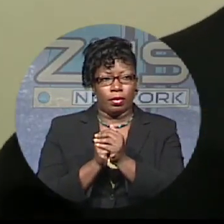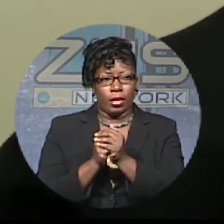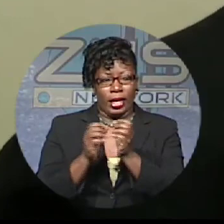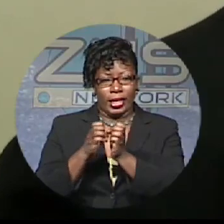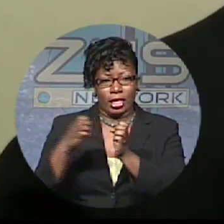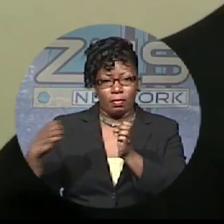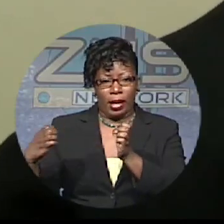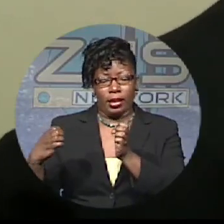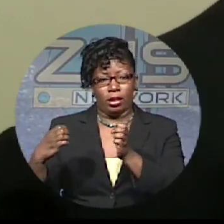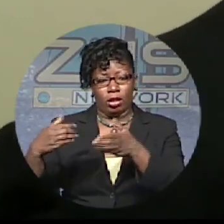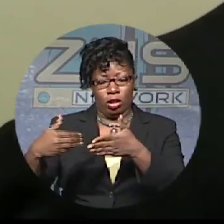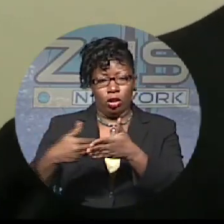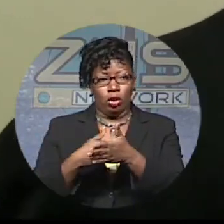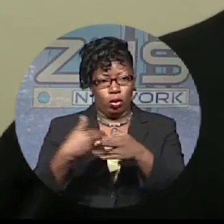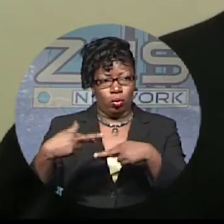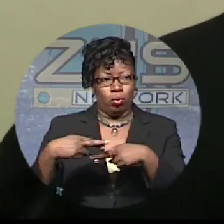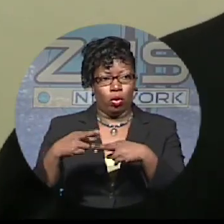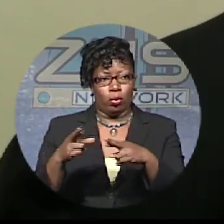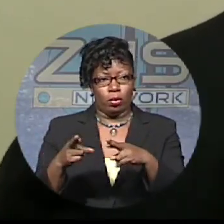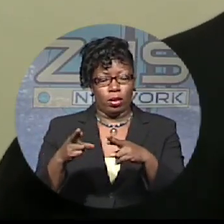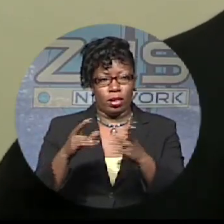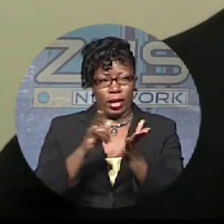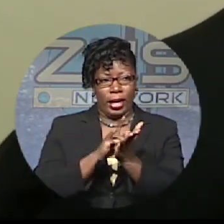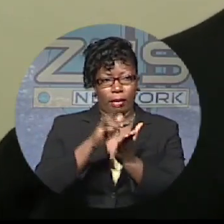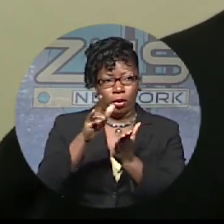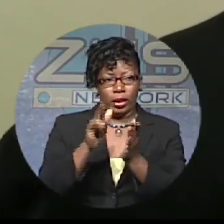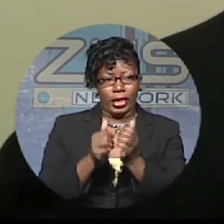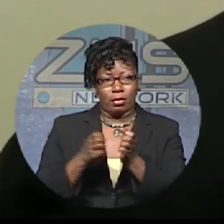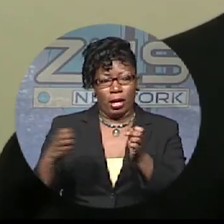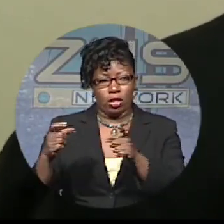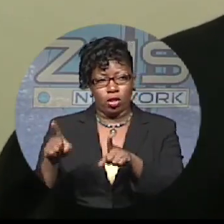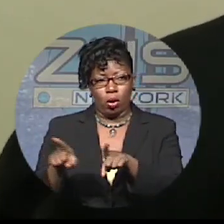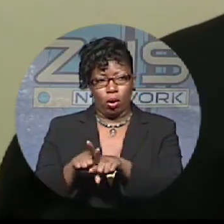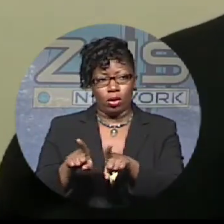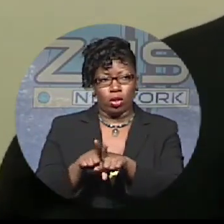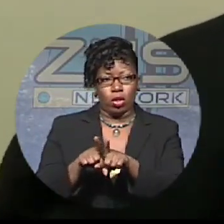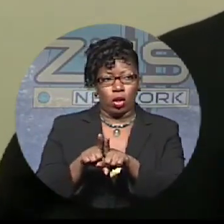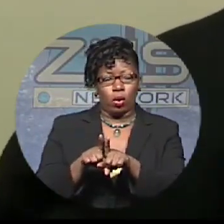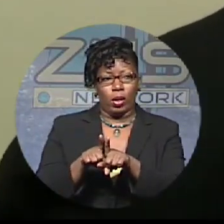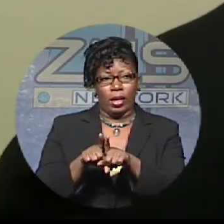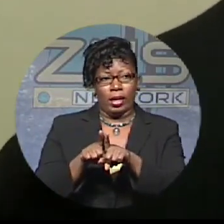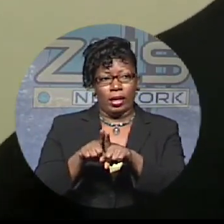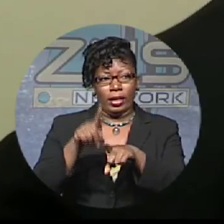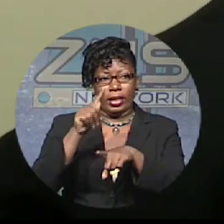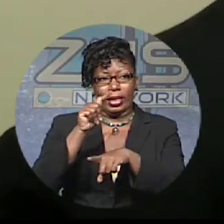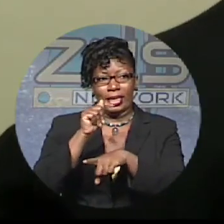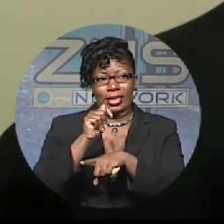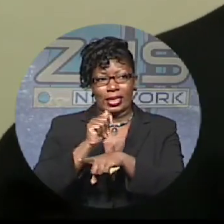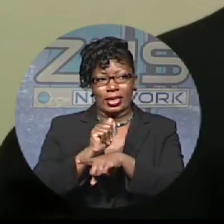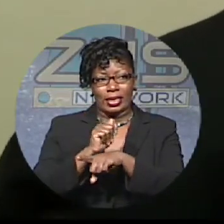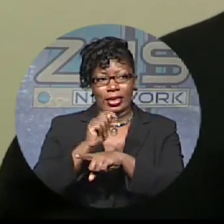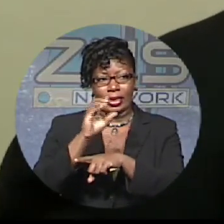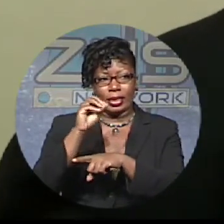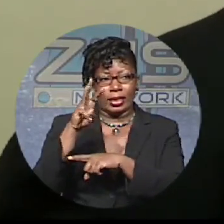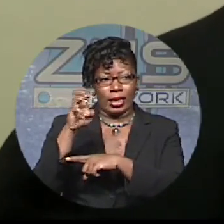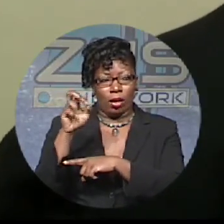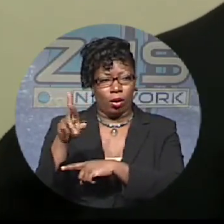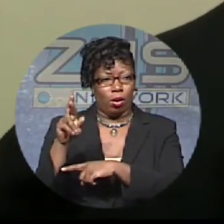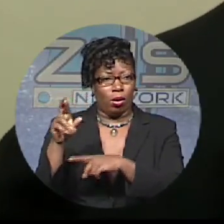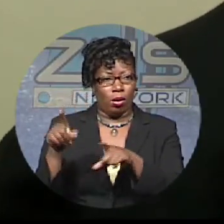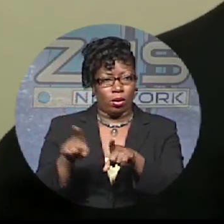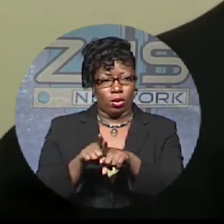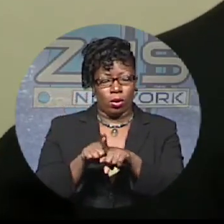expanding to new rooms, airport expansion, terminal building, tower, etc. in terms of what they would want.